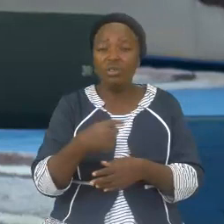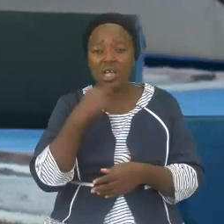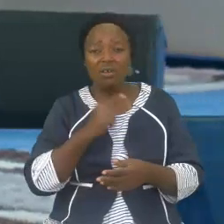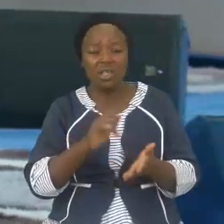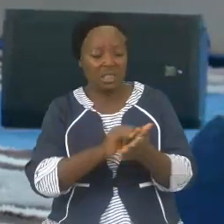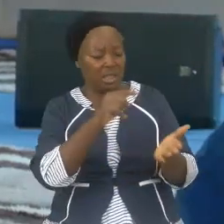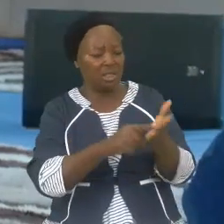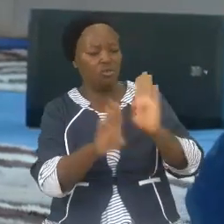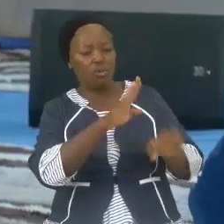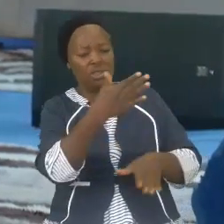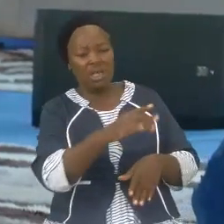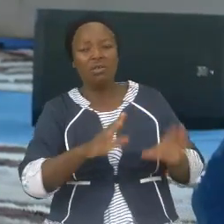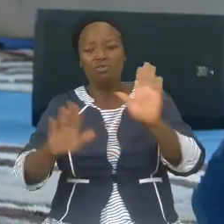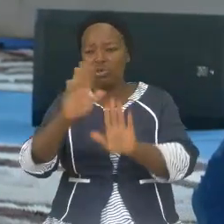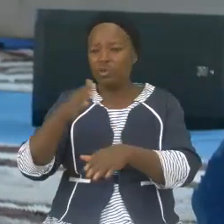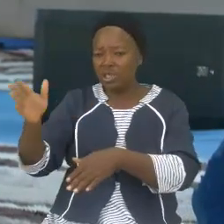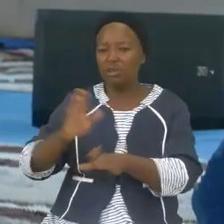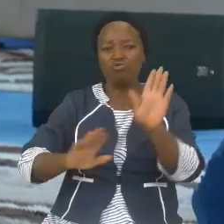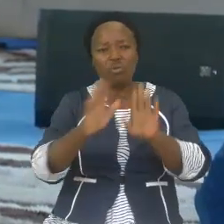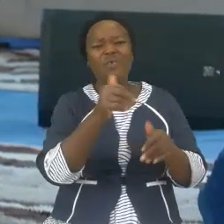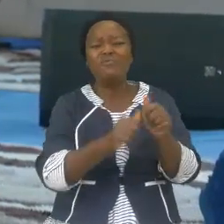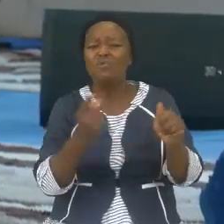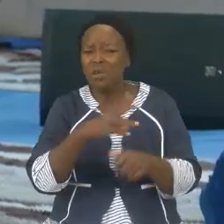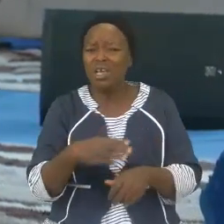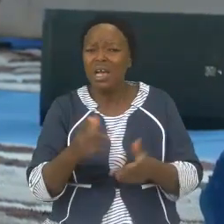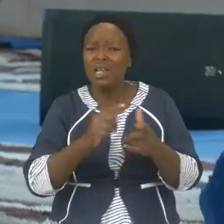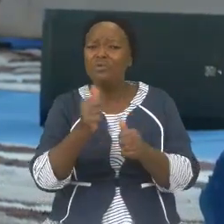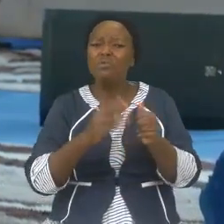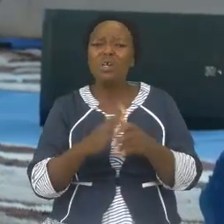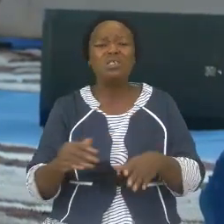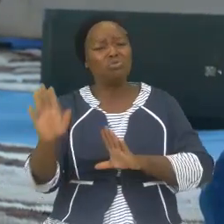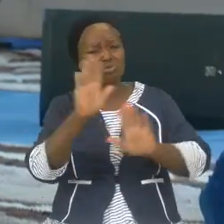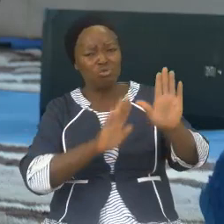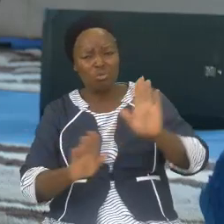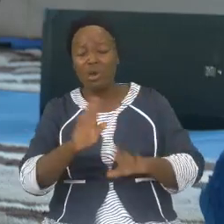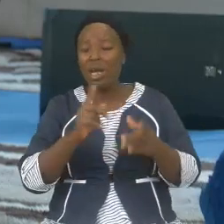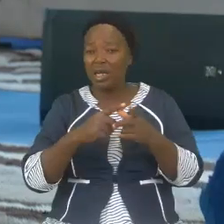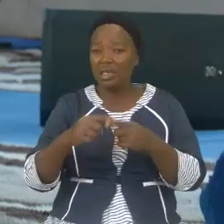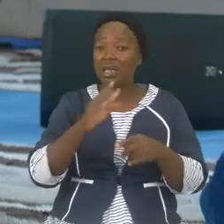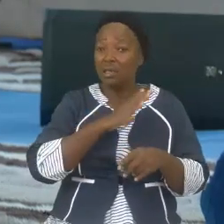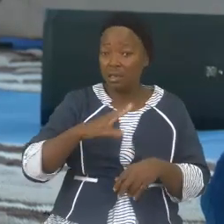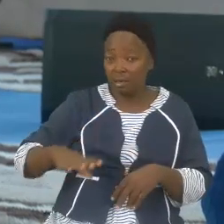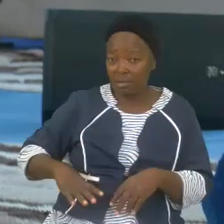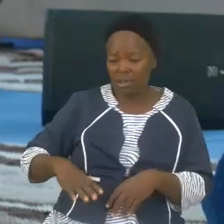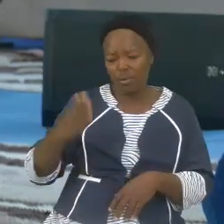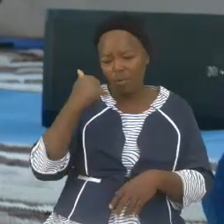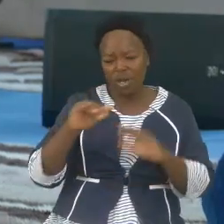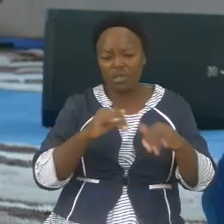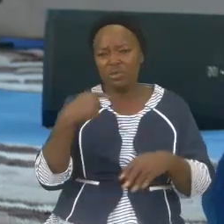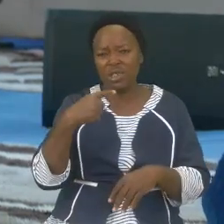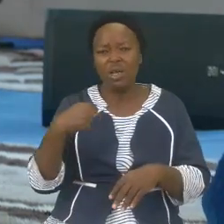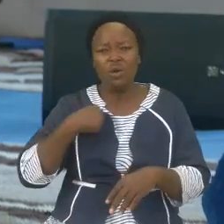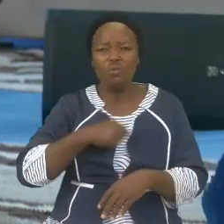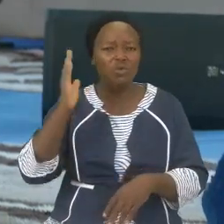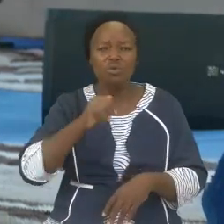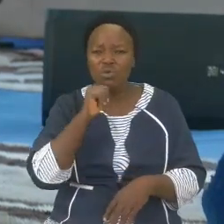there, this trouble is there. Everybody is perplexed. Everybody is troubled. And Christ, why do you say we should not allow